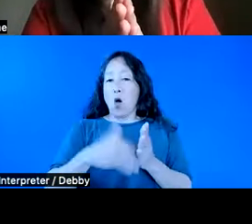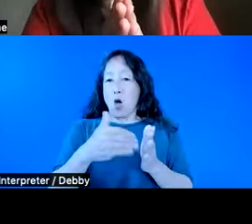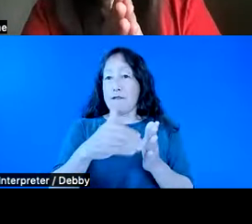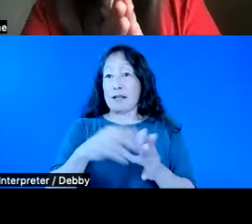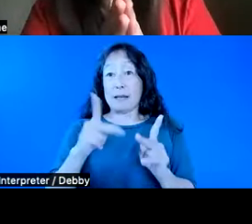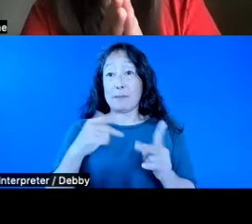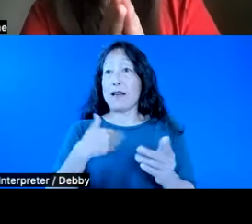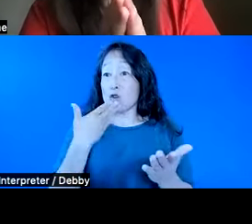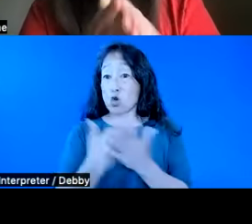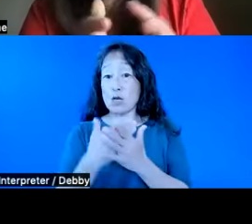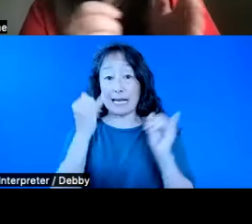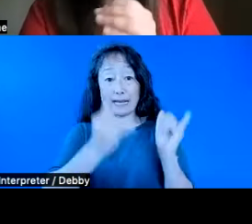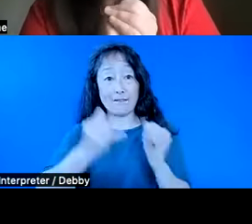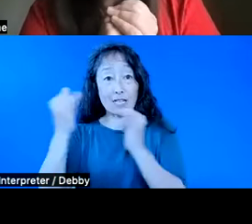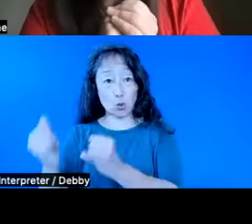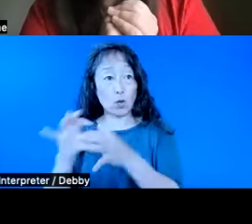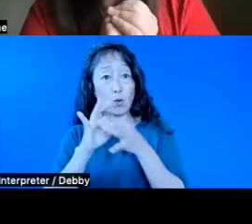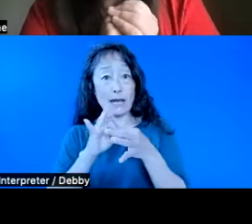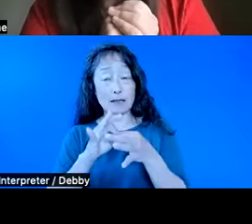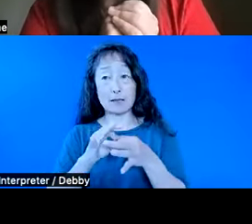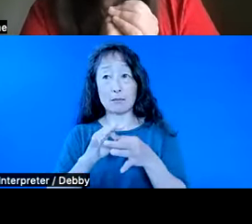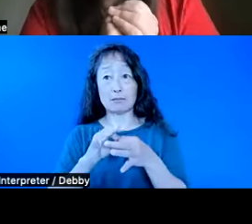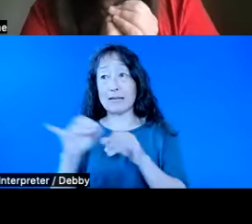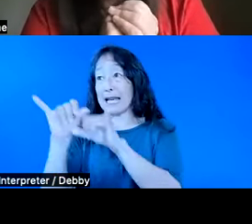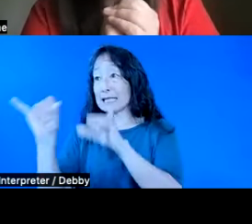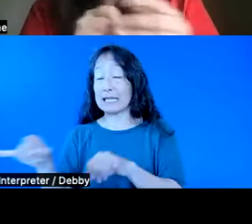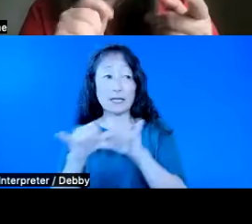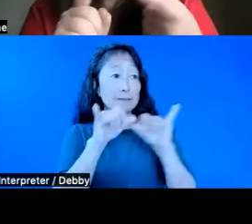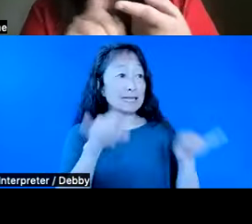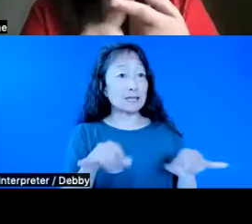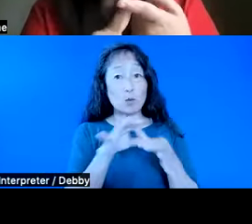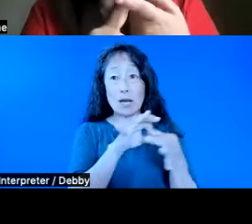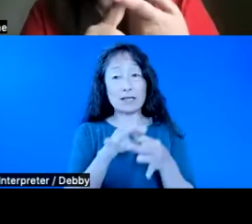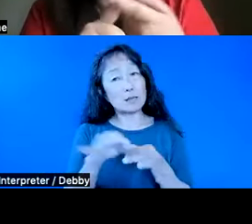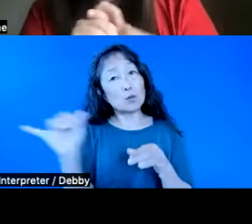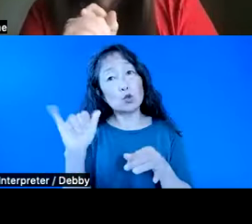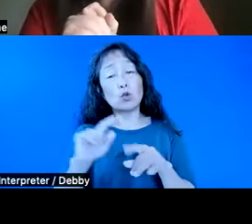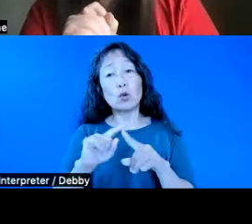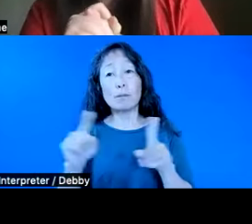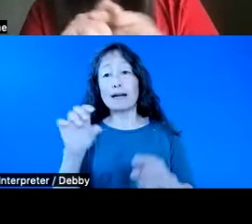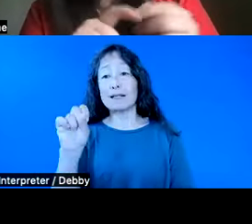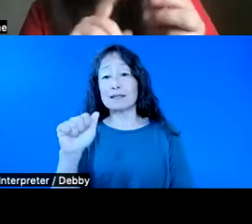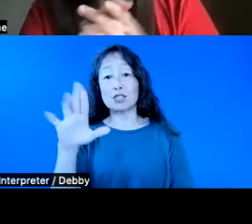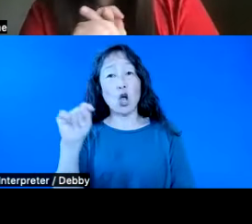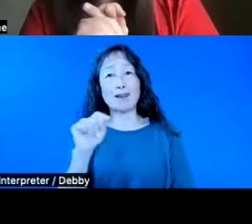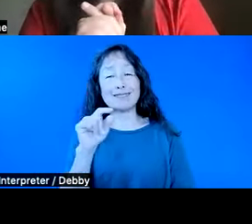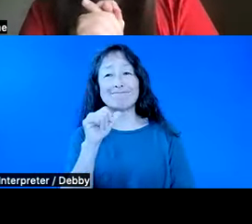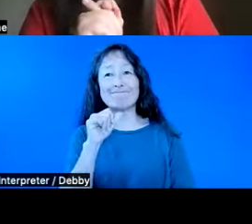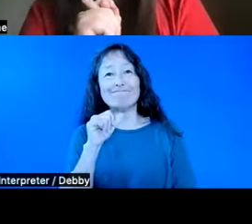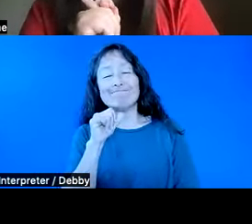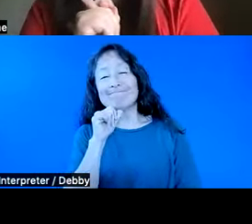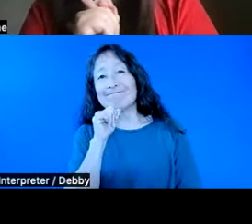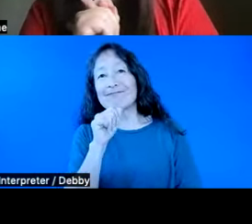relationships, but their SART just doesn't do anything. They meet every month, they do a little bit of check-ins, maybe once a year or so they'll